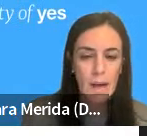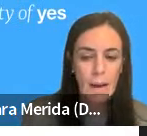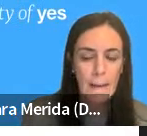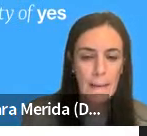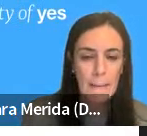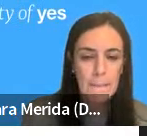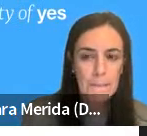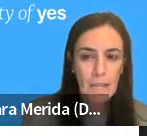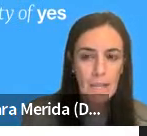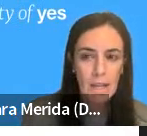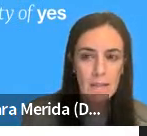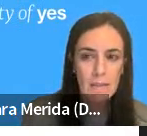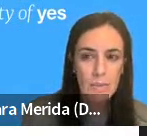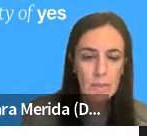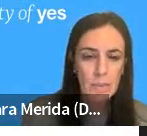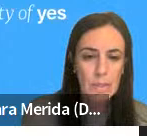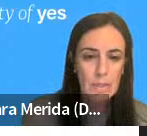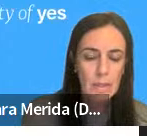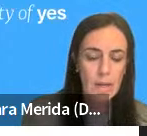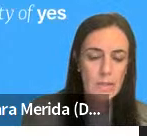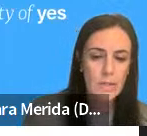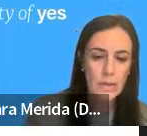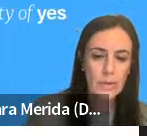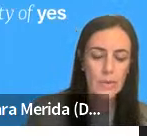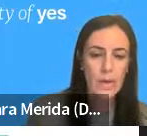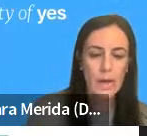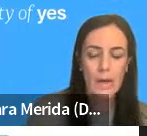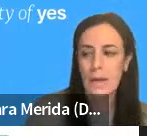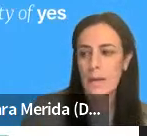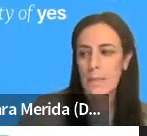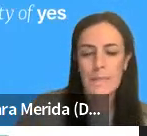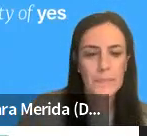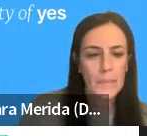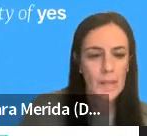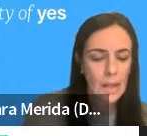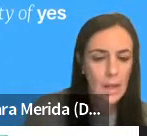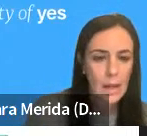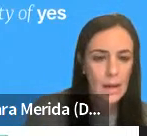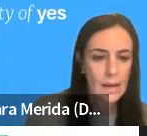it. And we will also